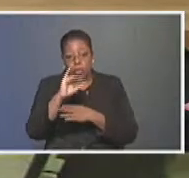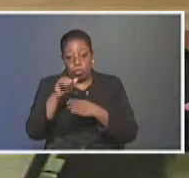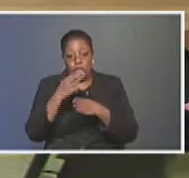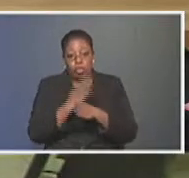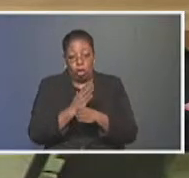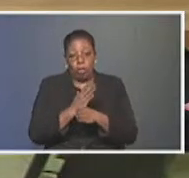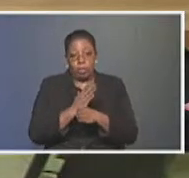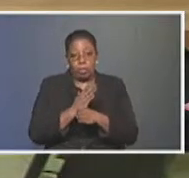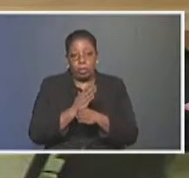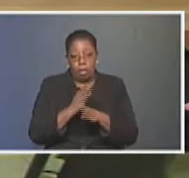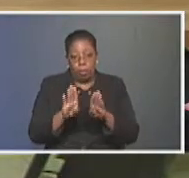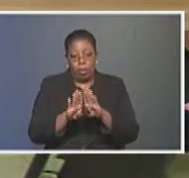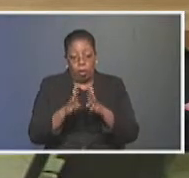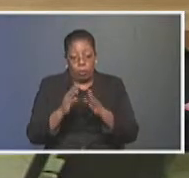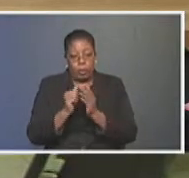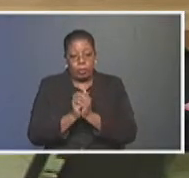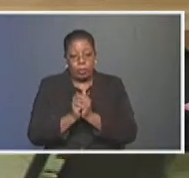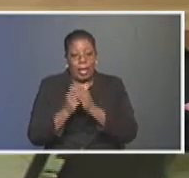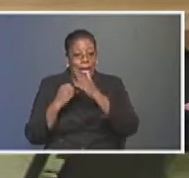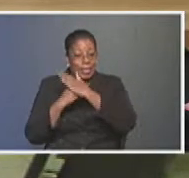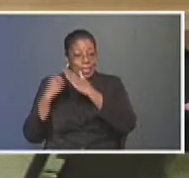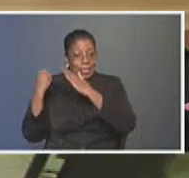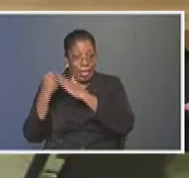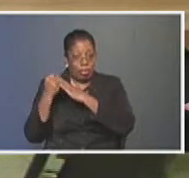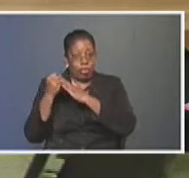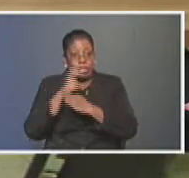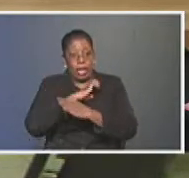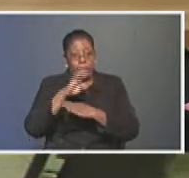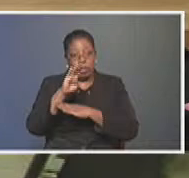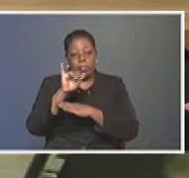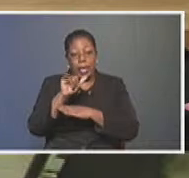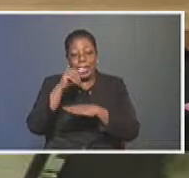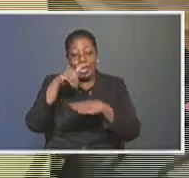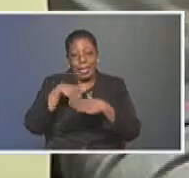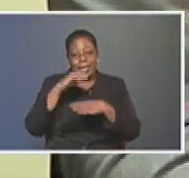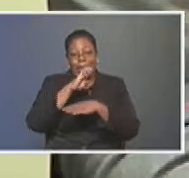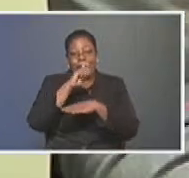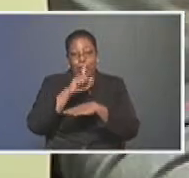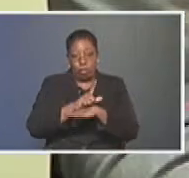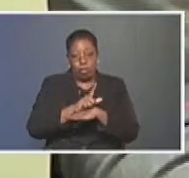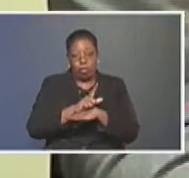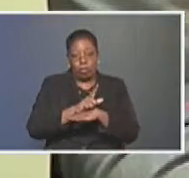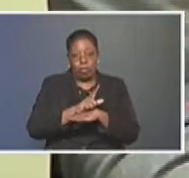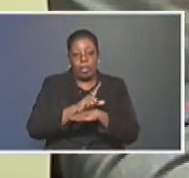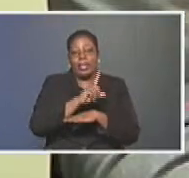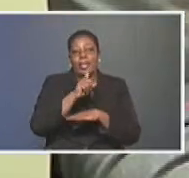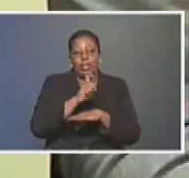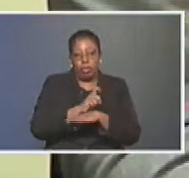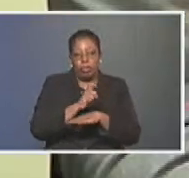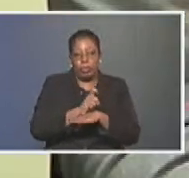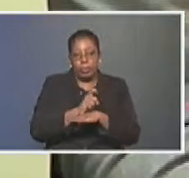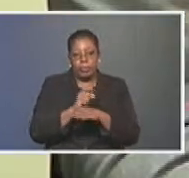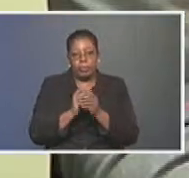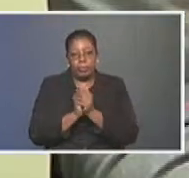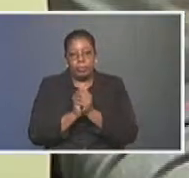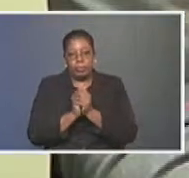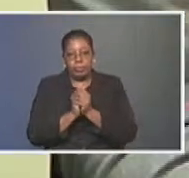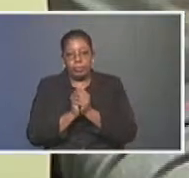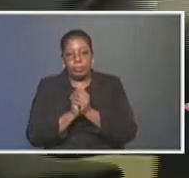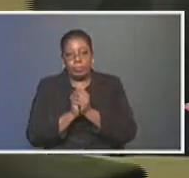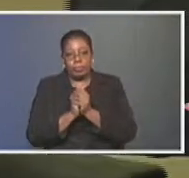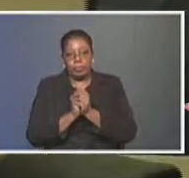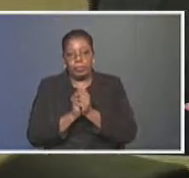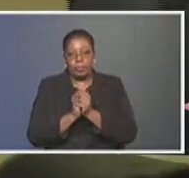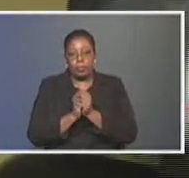employment opportunities also exist at Sandals Emerald Bay in Exuma. Here's Sandals General Manager Surinder Kalan. Some